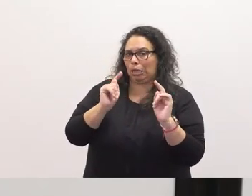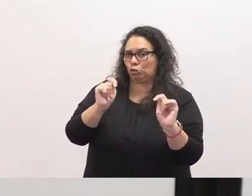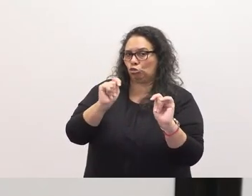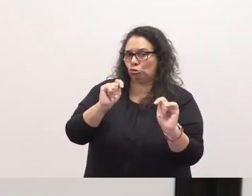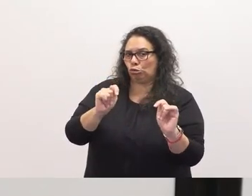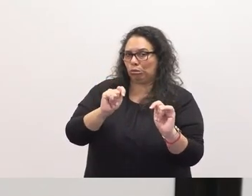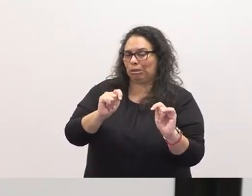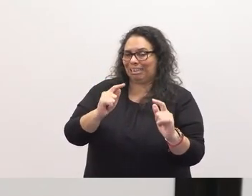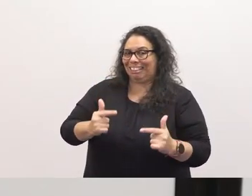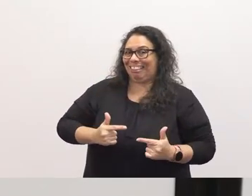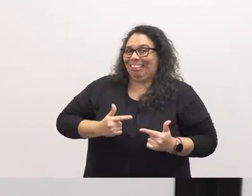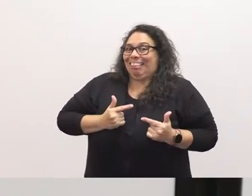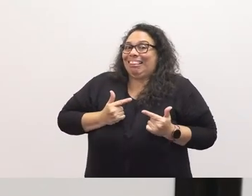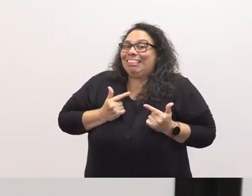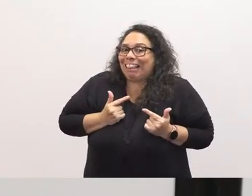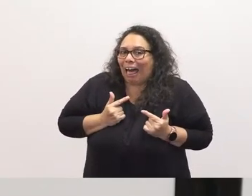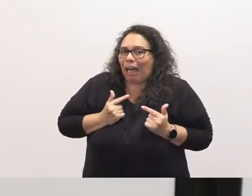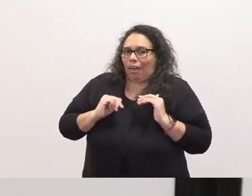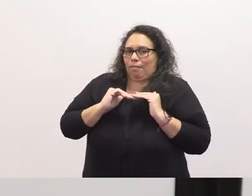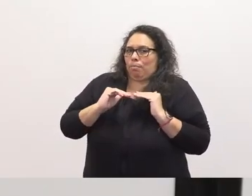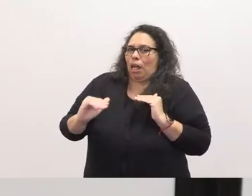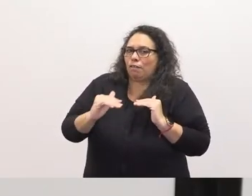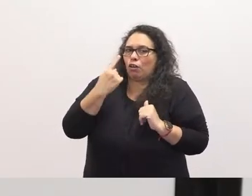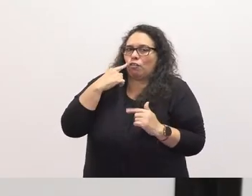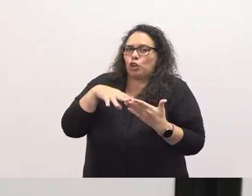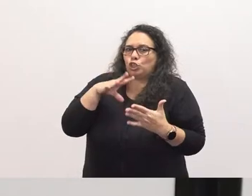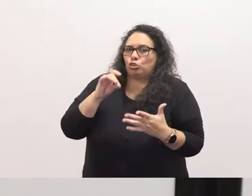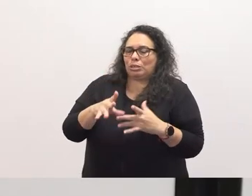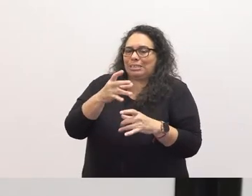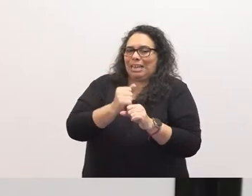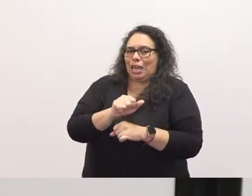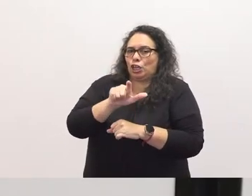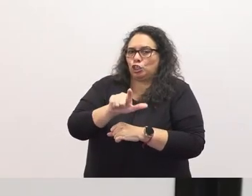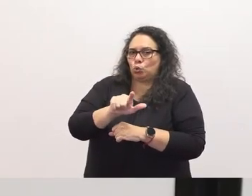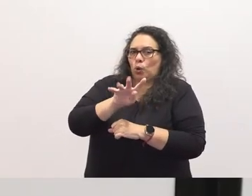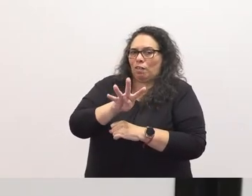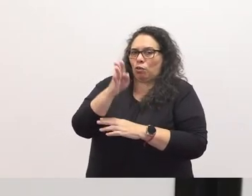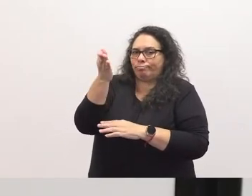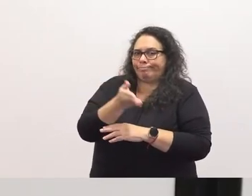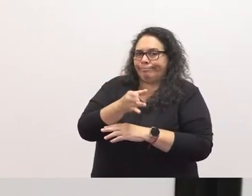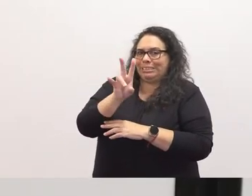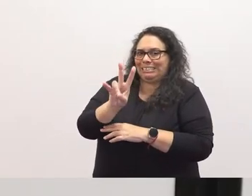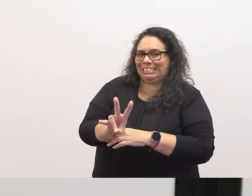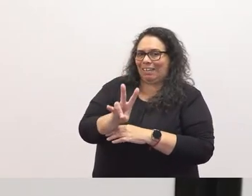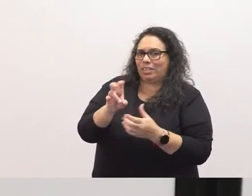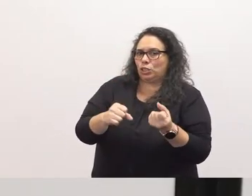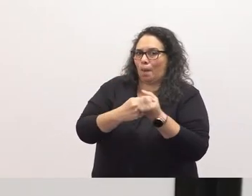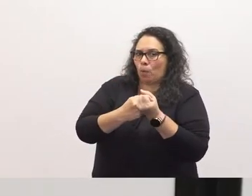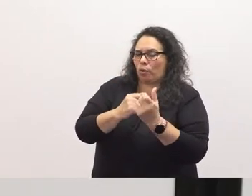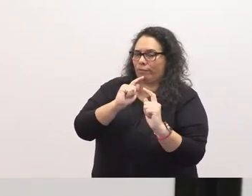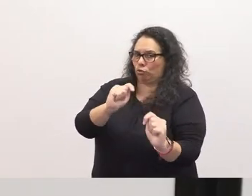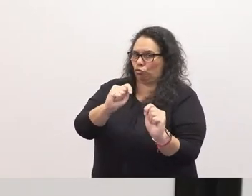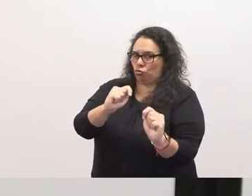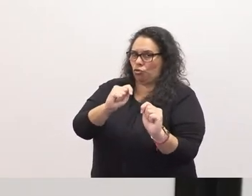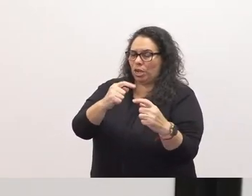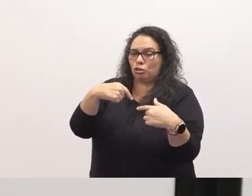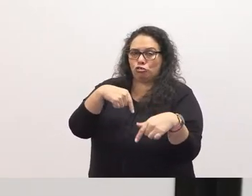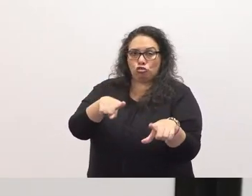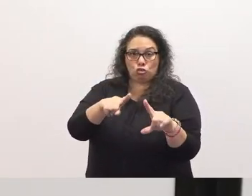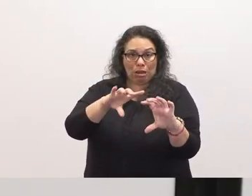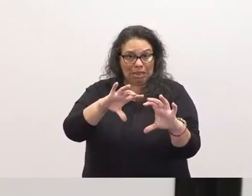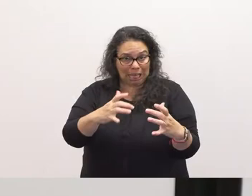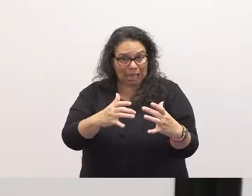is a live online platform for students to receive 24/7 support, tutoring support. During